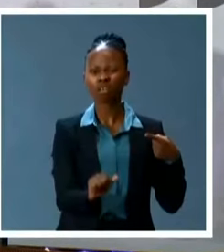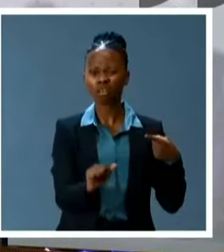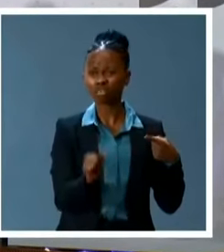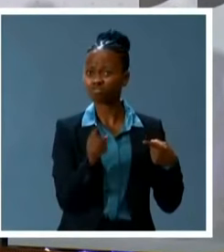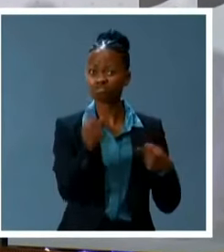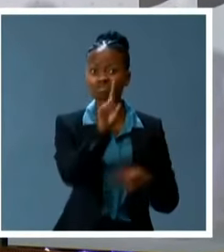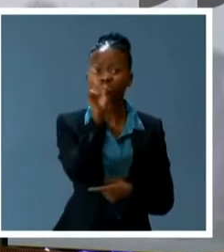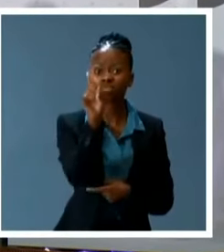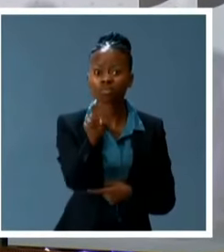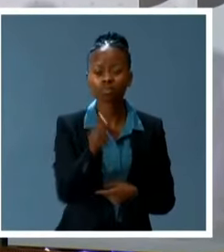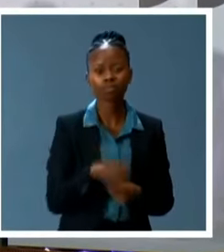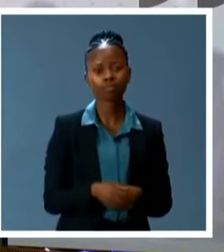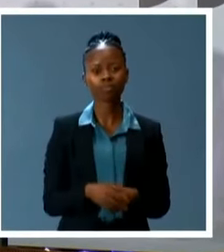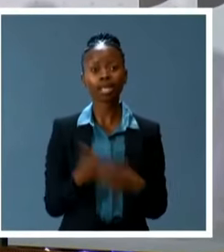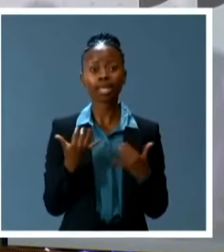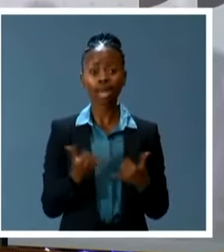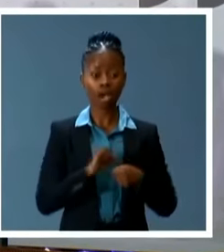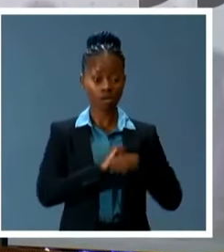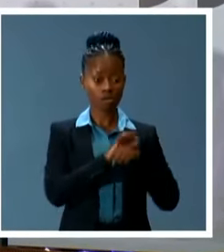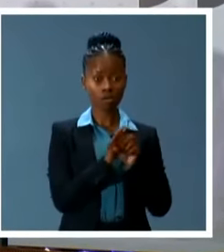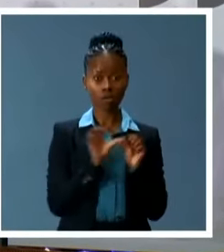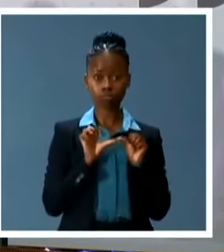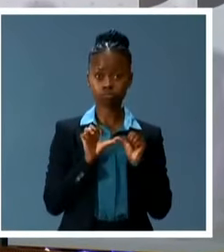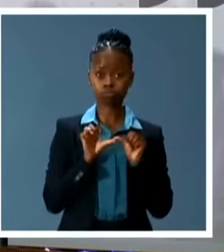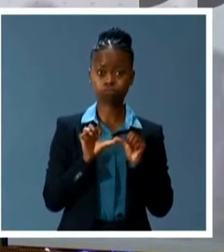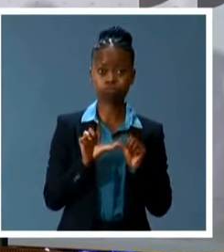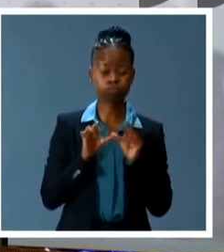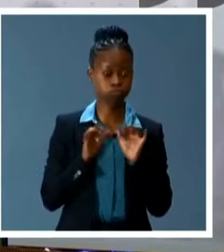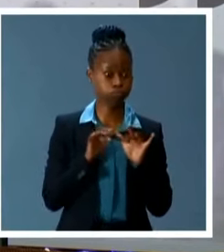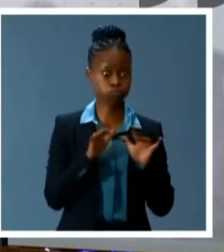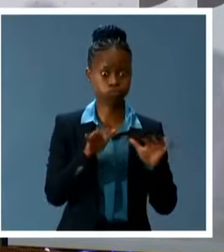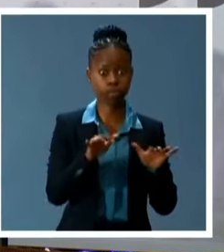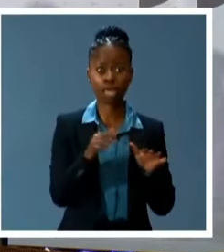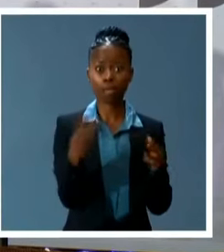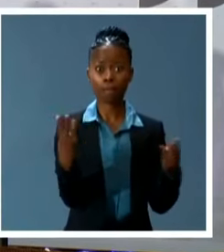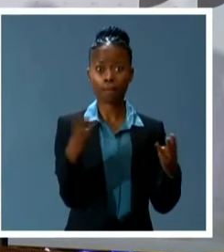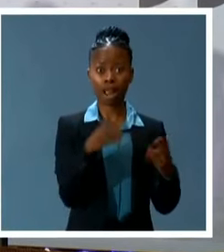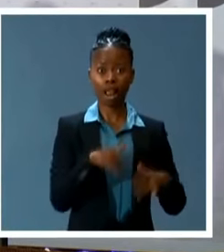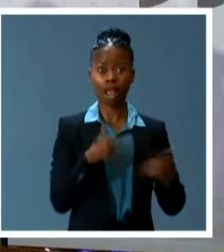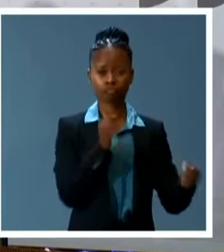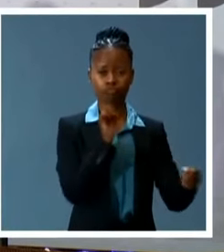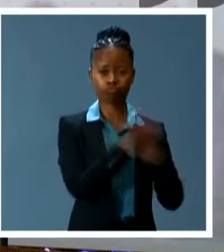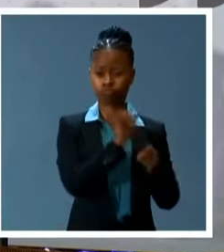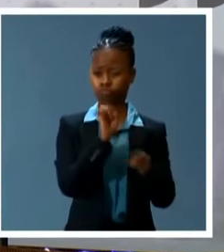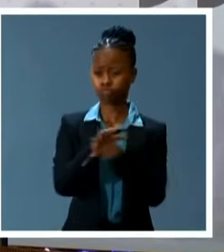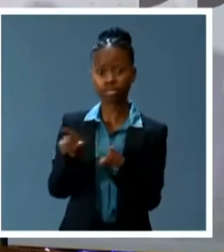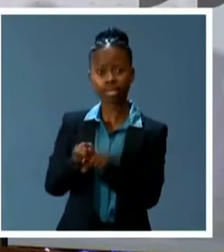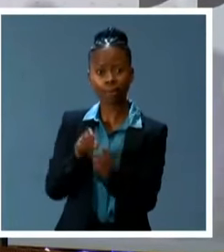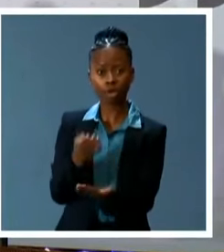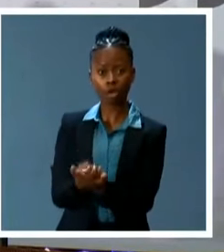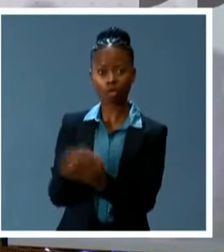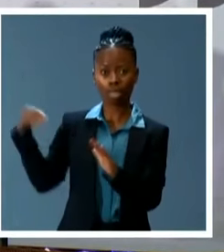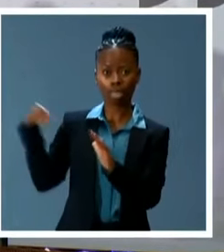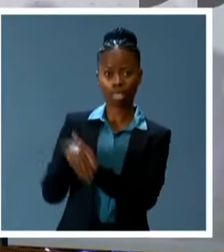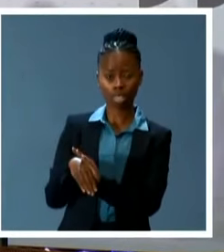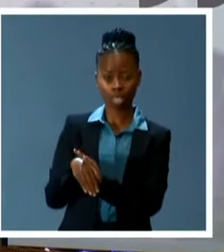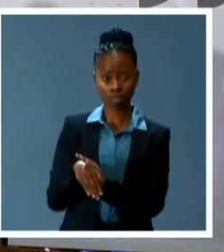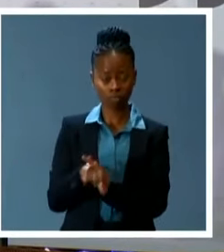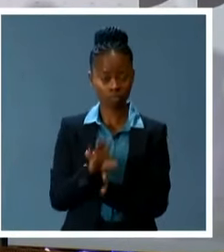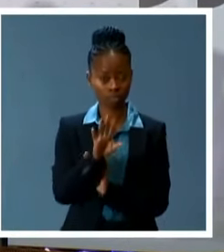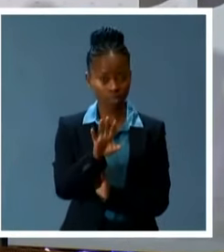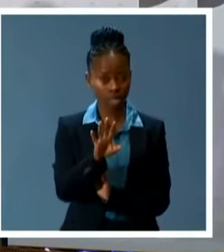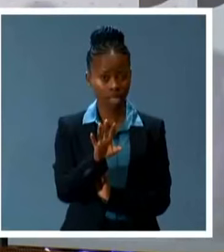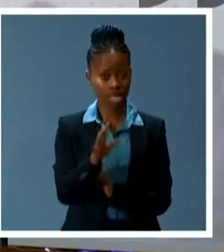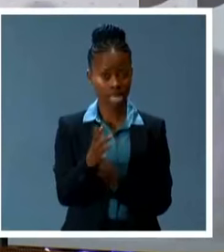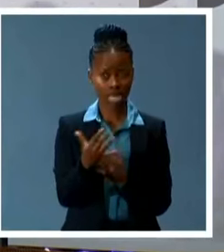you, SG. As COVID continues to ravage livelihoods, economies, and lives, is it realistic for the SDGs